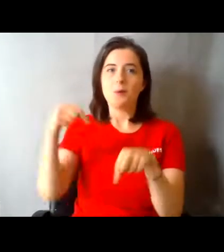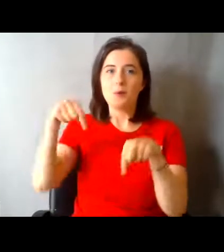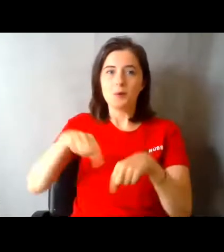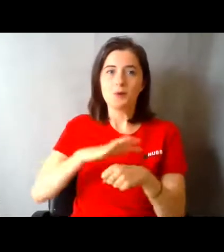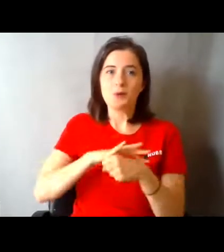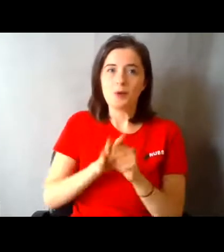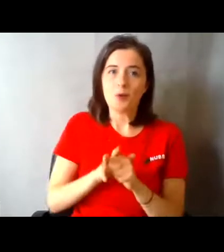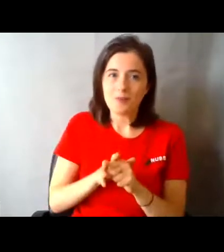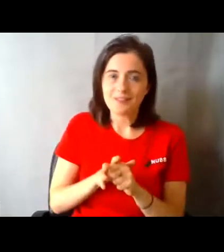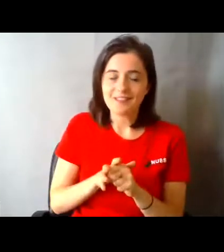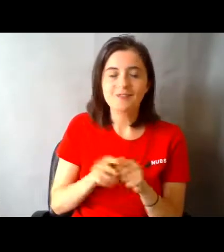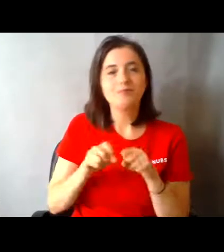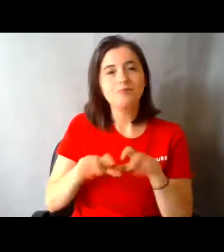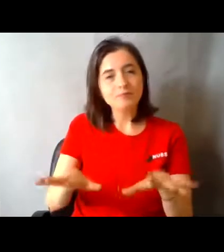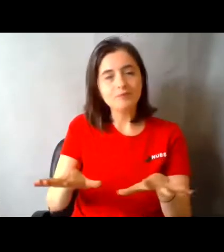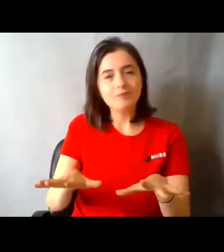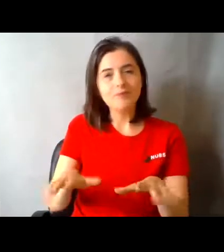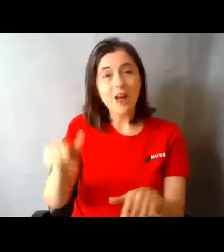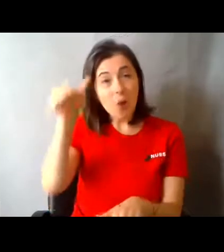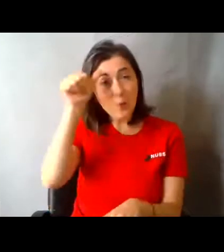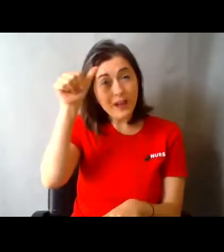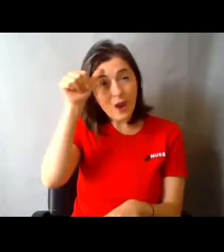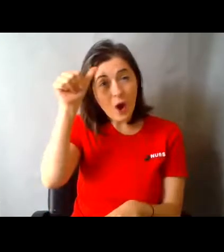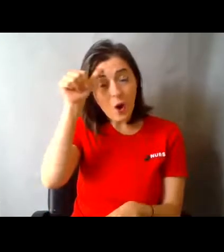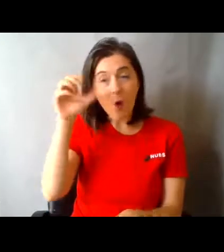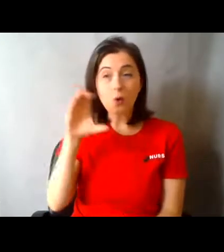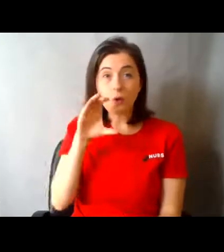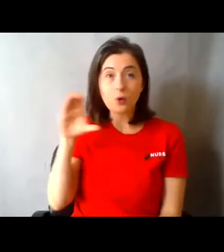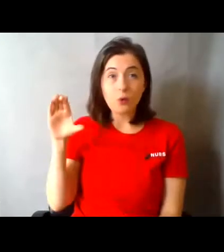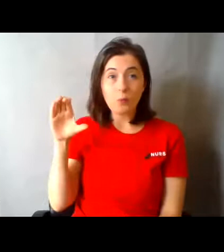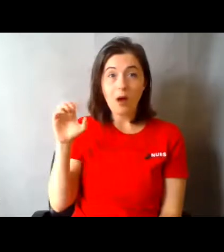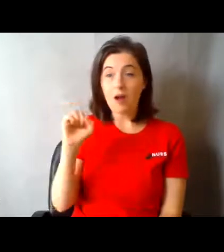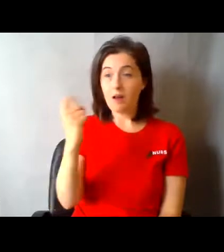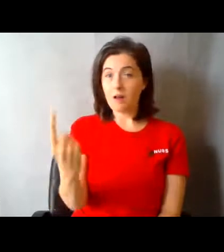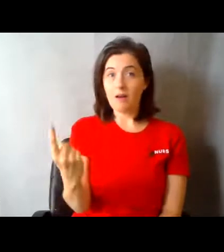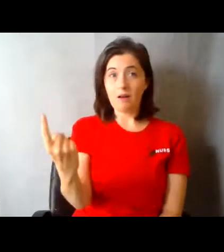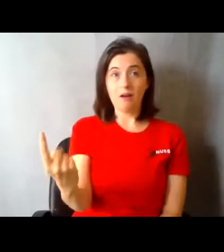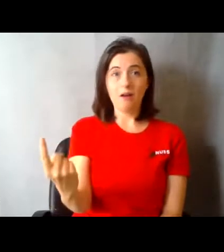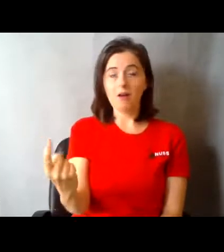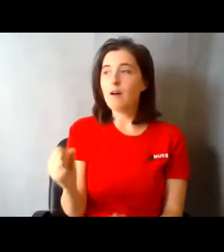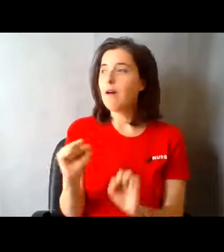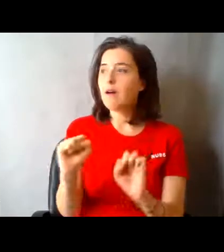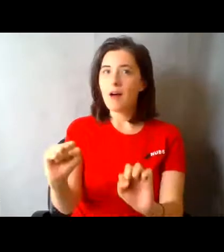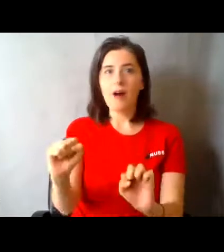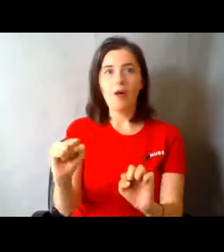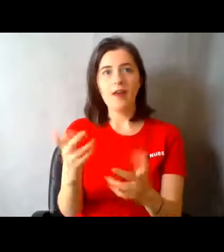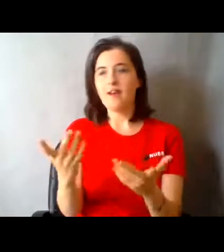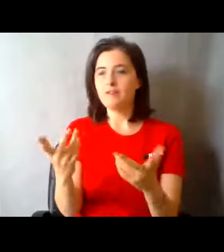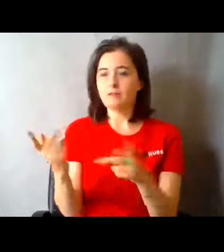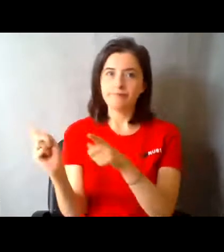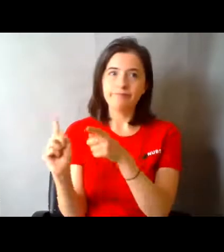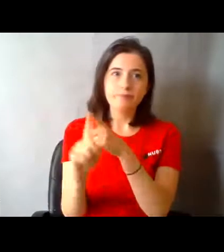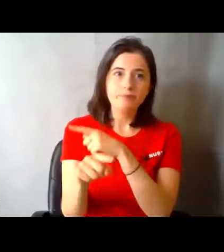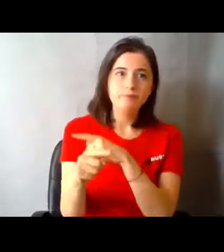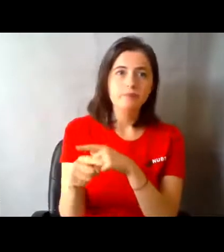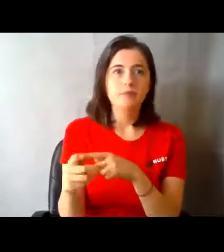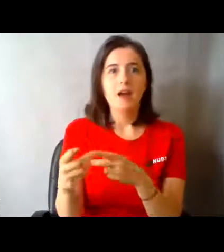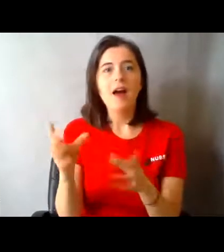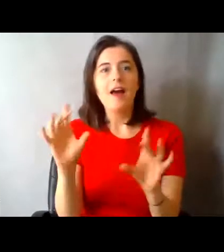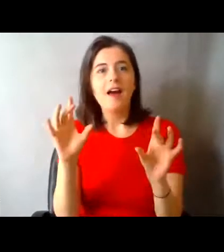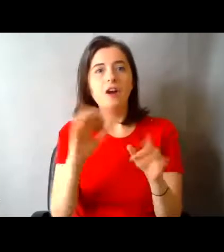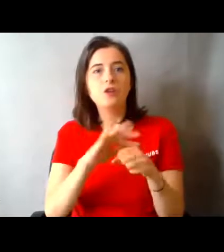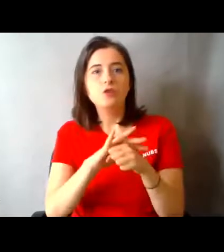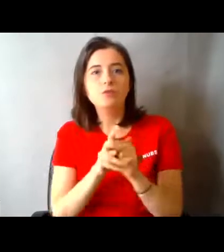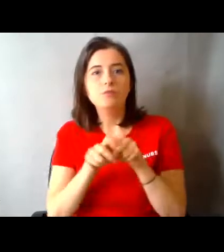that the country itself has responded amazingly to the crisis, and infection rates and recovery rates are very, very low, and